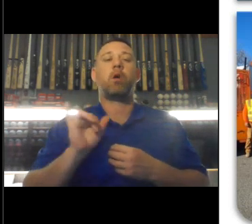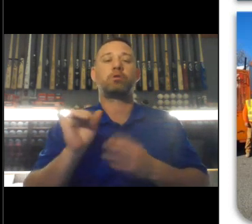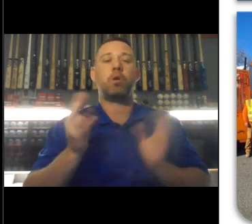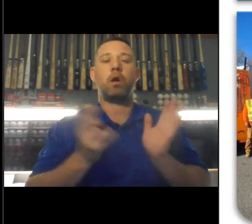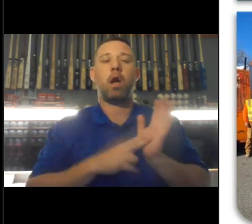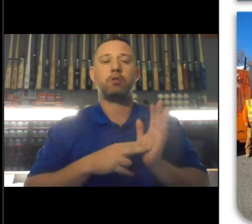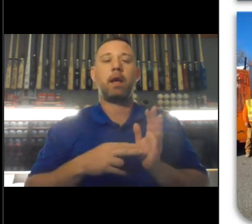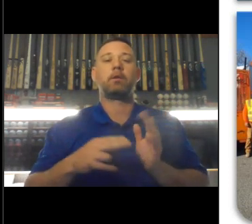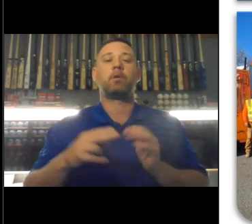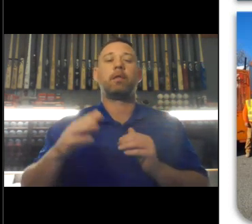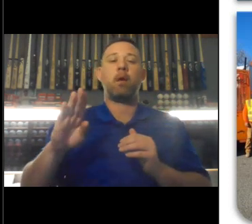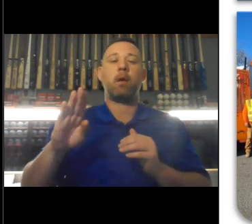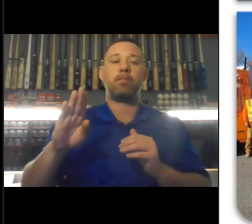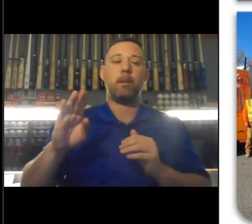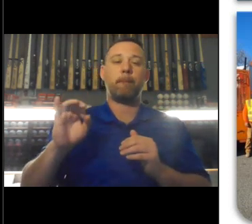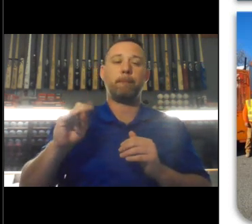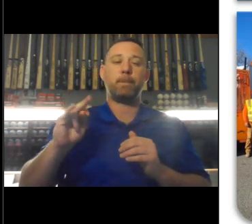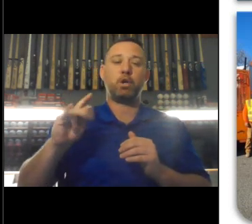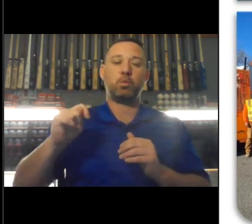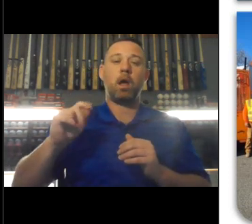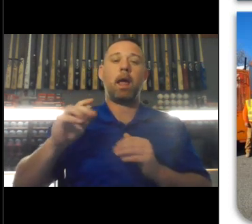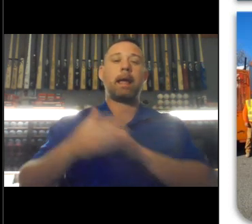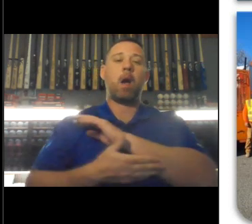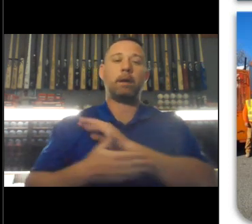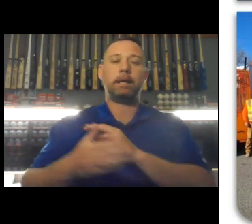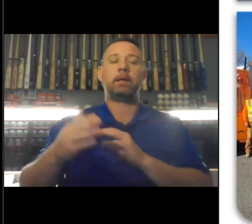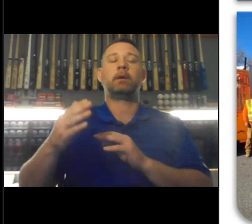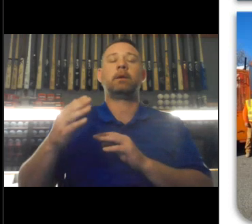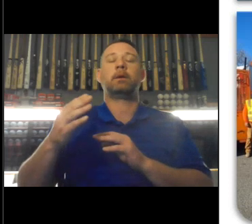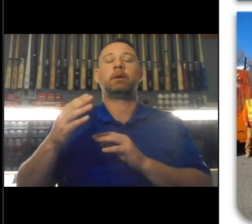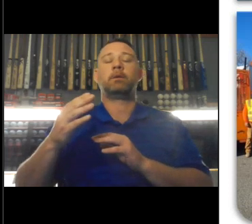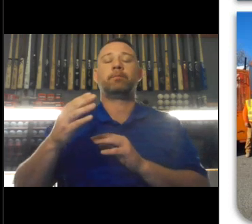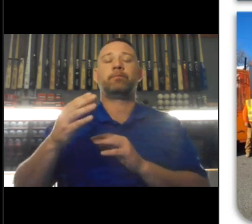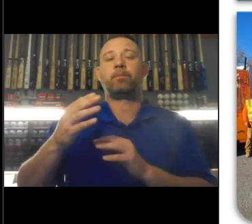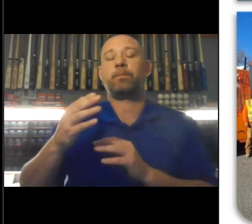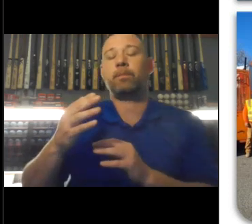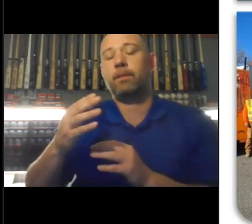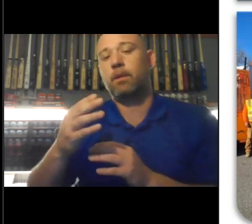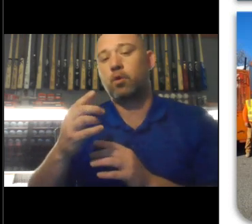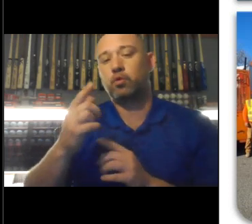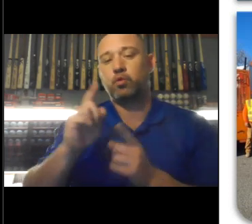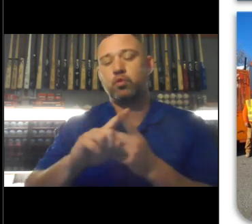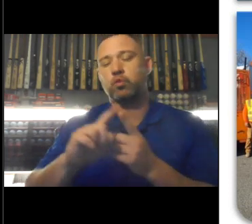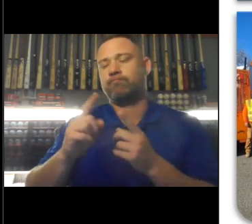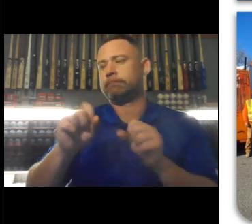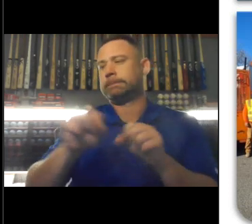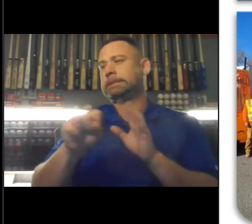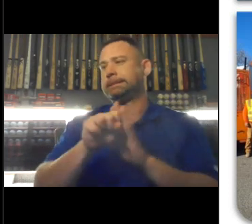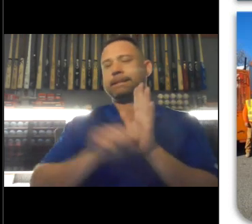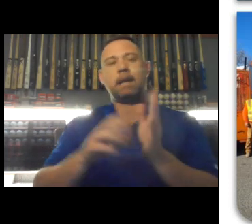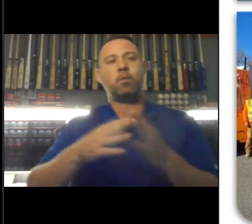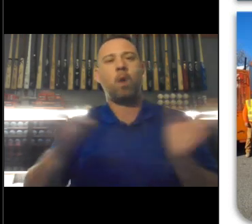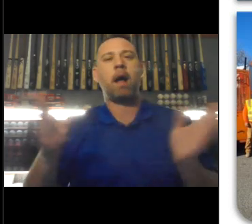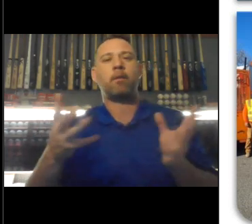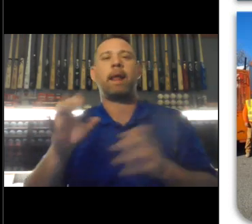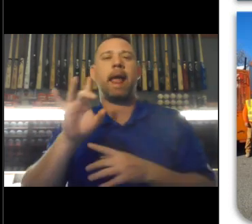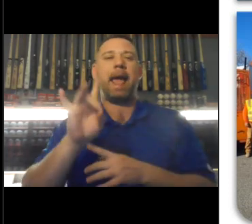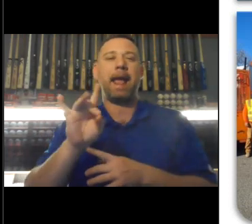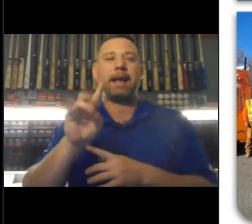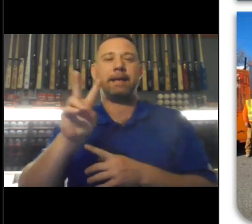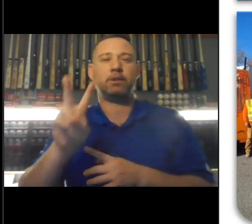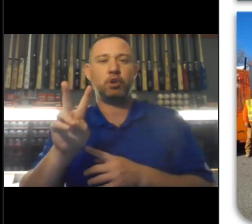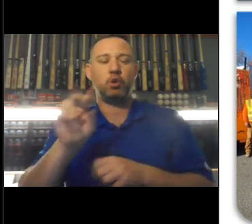County Office of Education, and they are running a statewide campaign to provide eventually 82 crews, what we call back